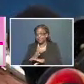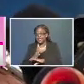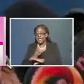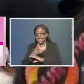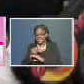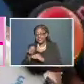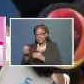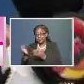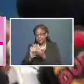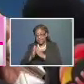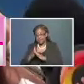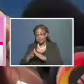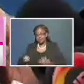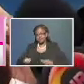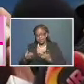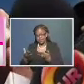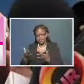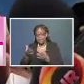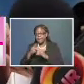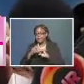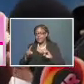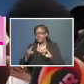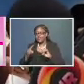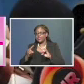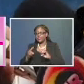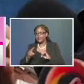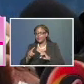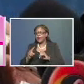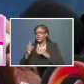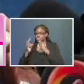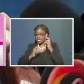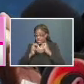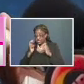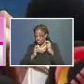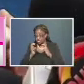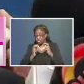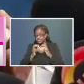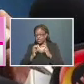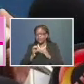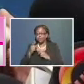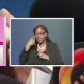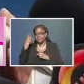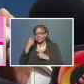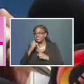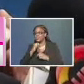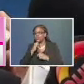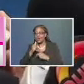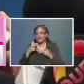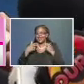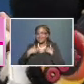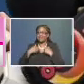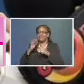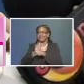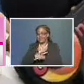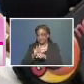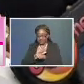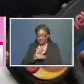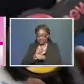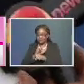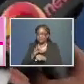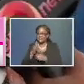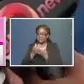become available. The main challenge to the program has been limited access to vaccines at